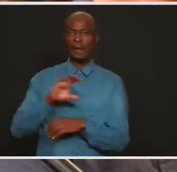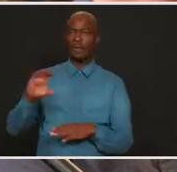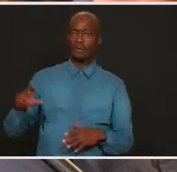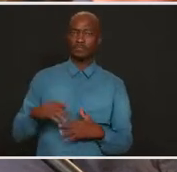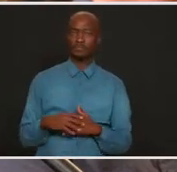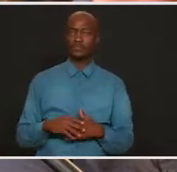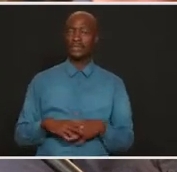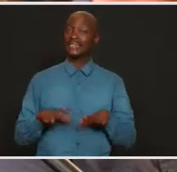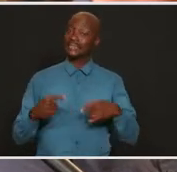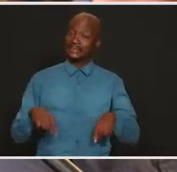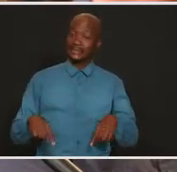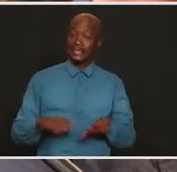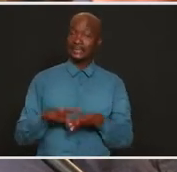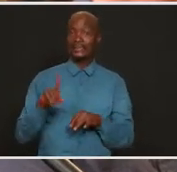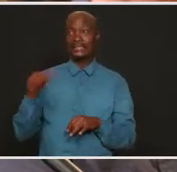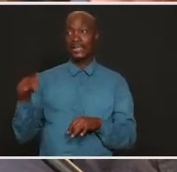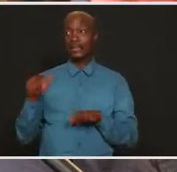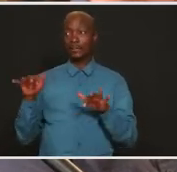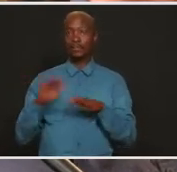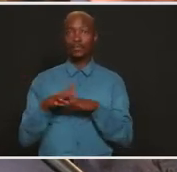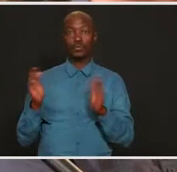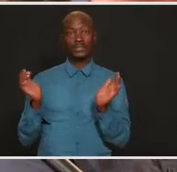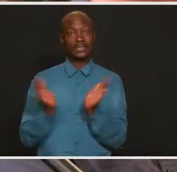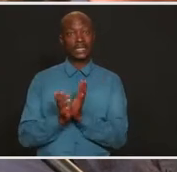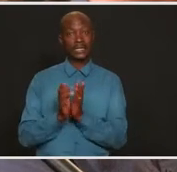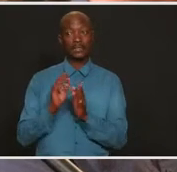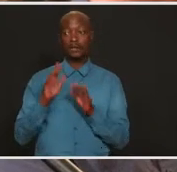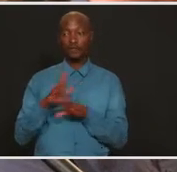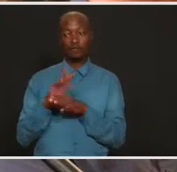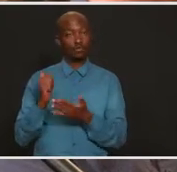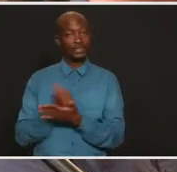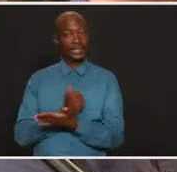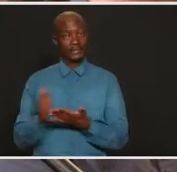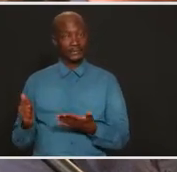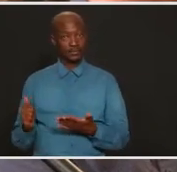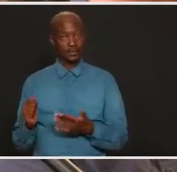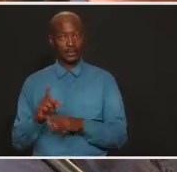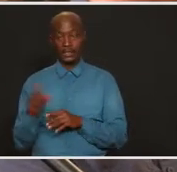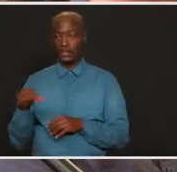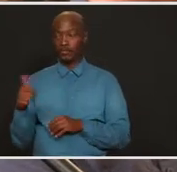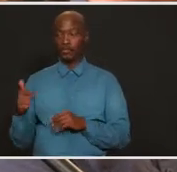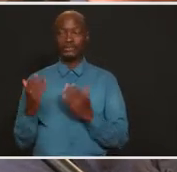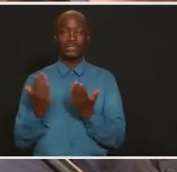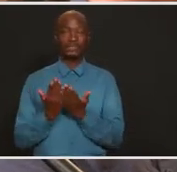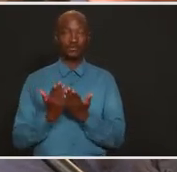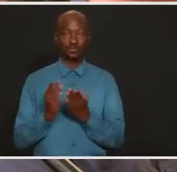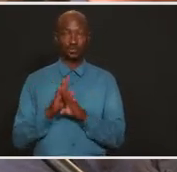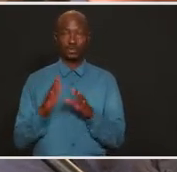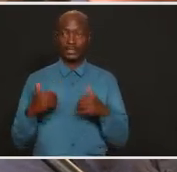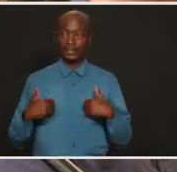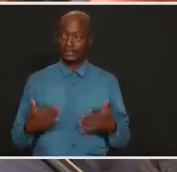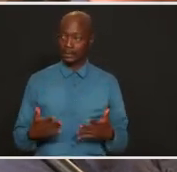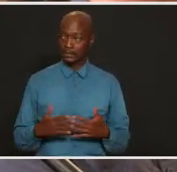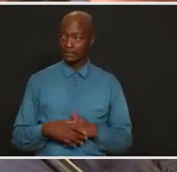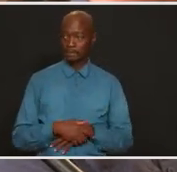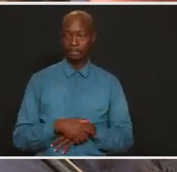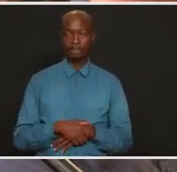founders with jail time for not registering an alternative school that they start